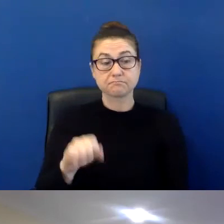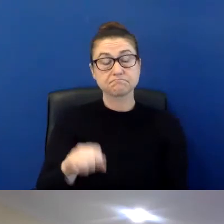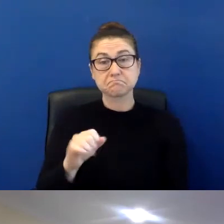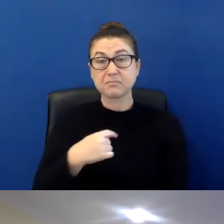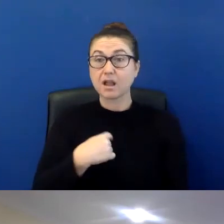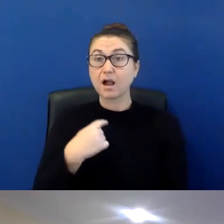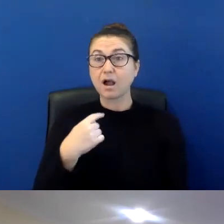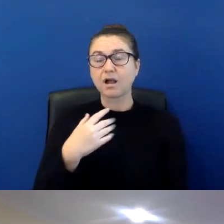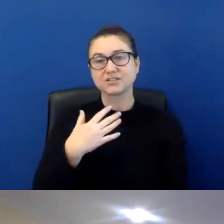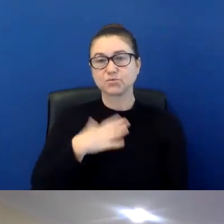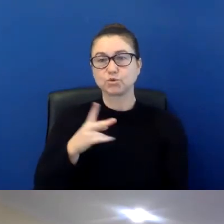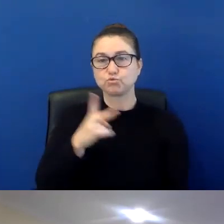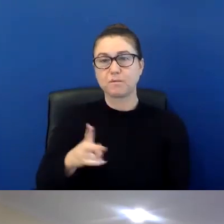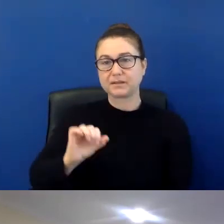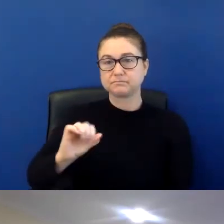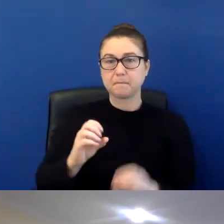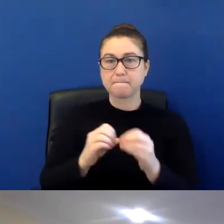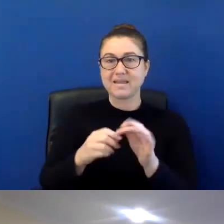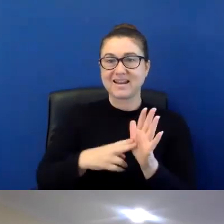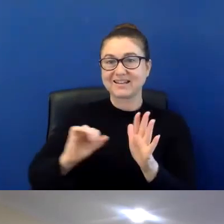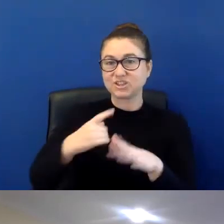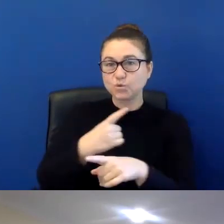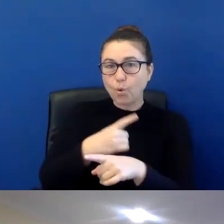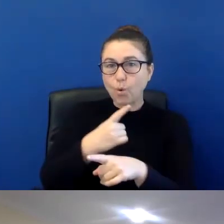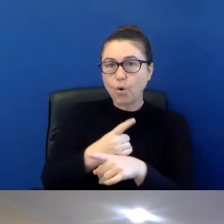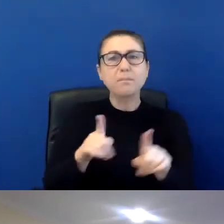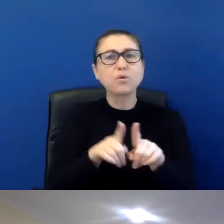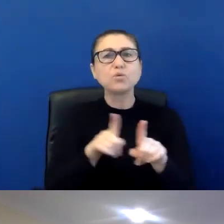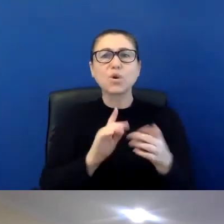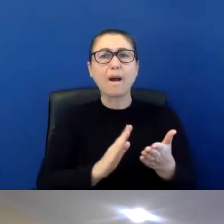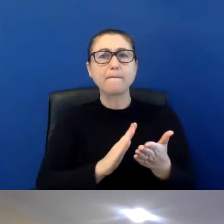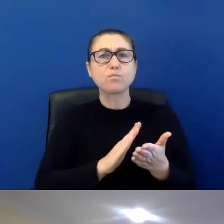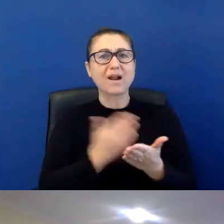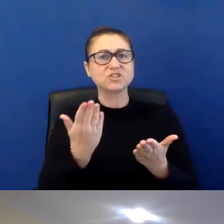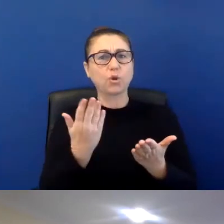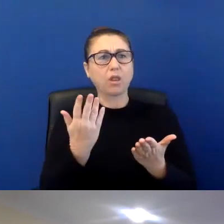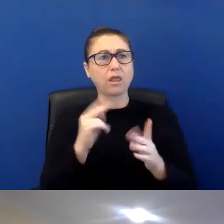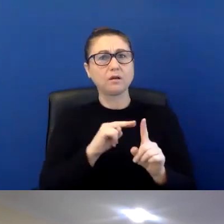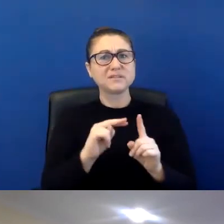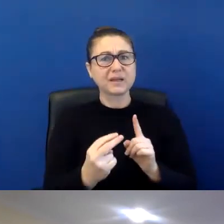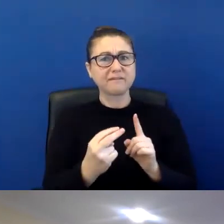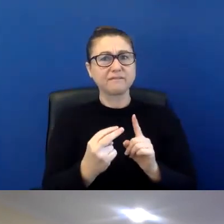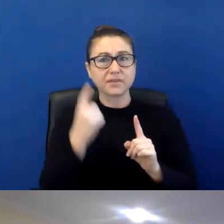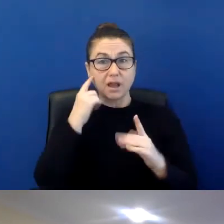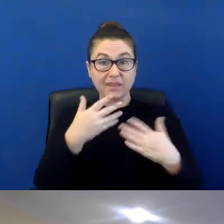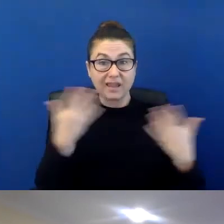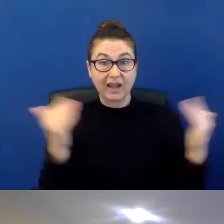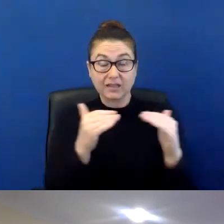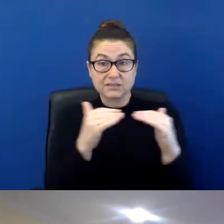I think I just want to echo what Ben's saying, but also from a very practical standpoint, I think any standard